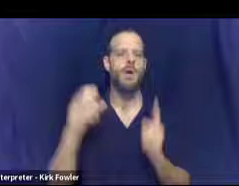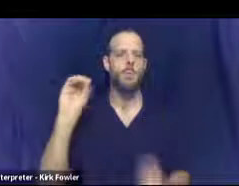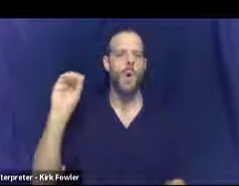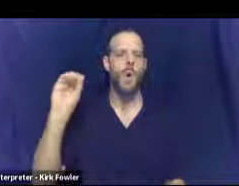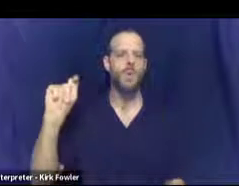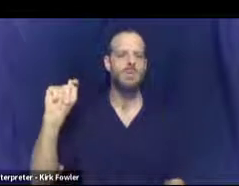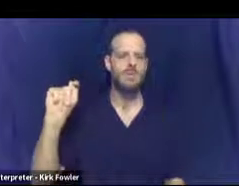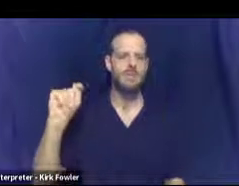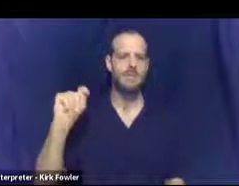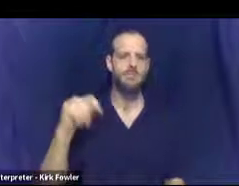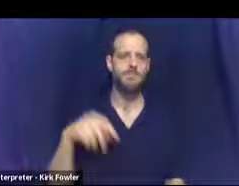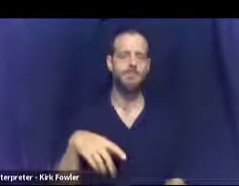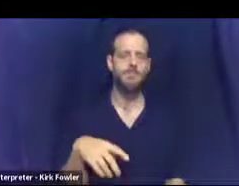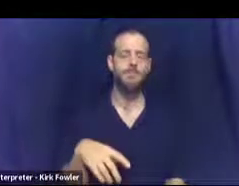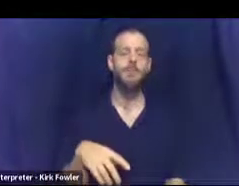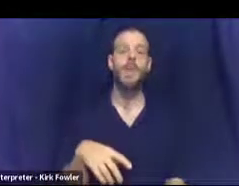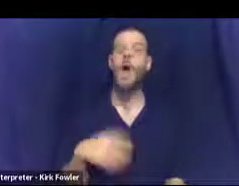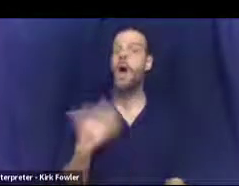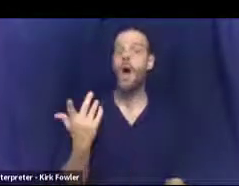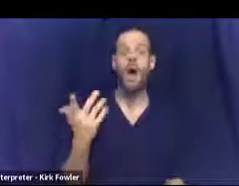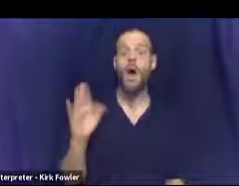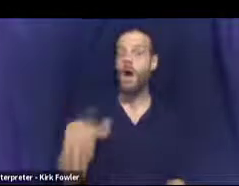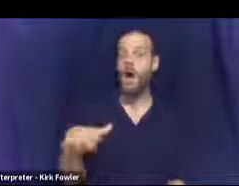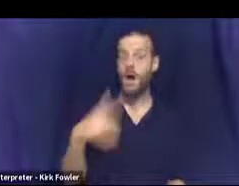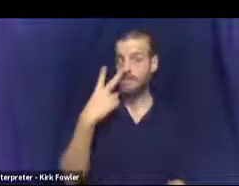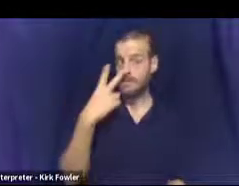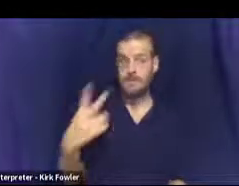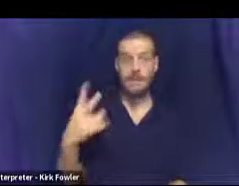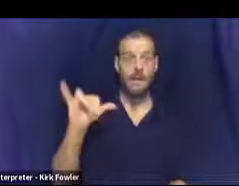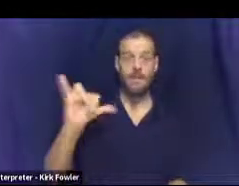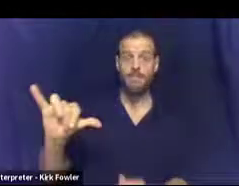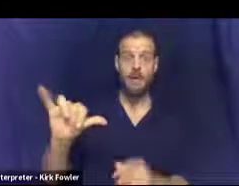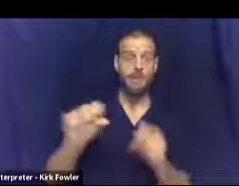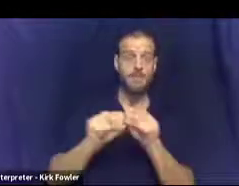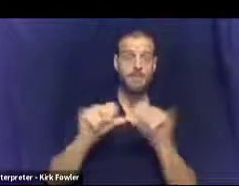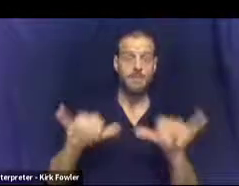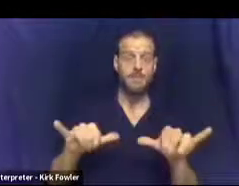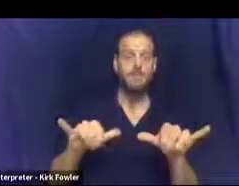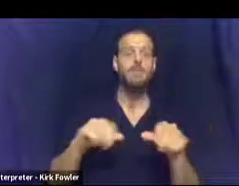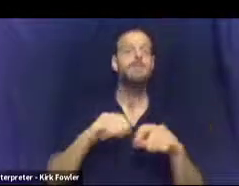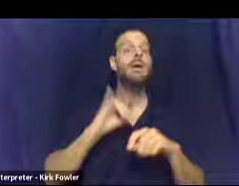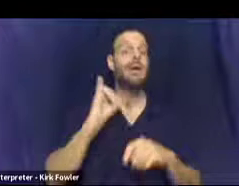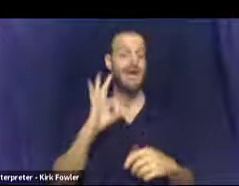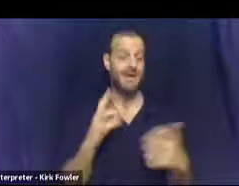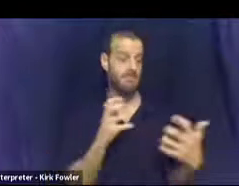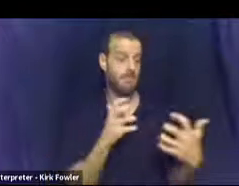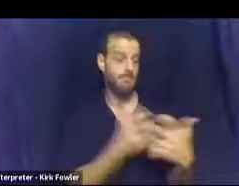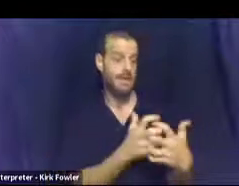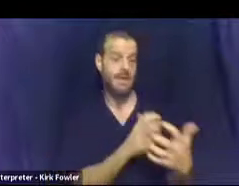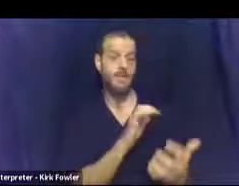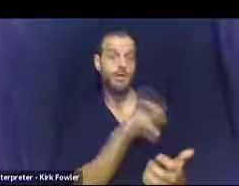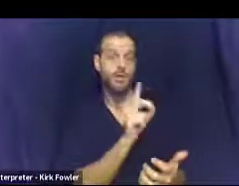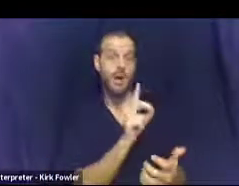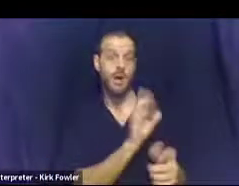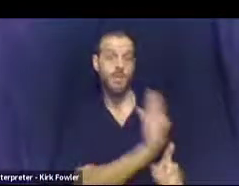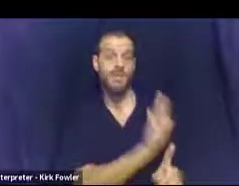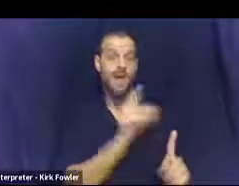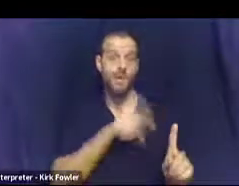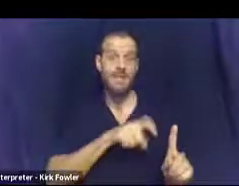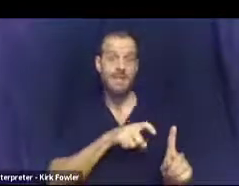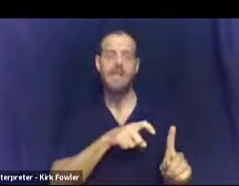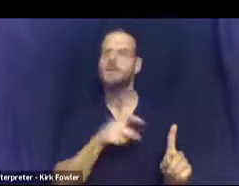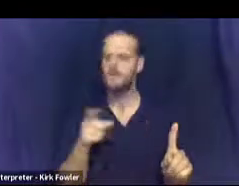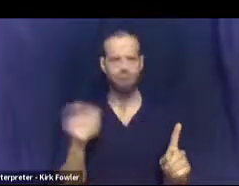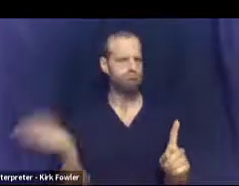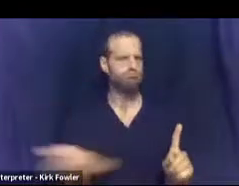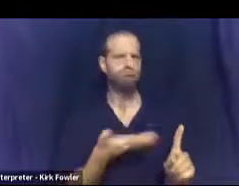I have not seen a system like that, but I would never if it meets the child's needs. I'm never going to be opposed to something like that. So